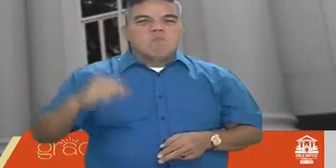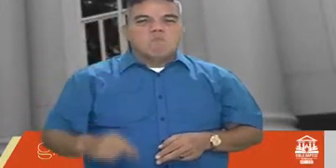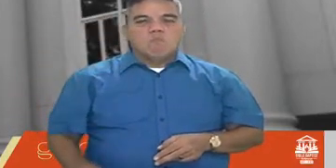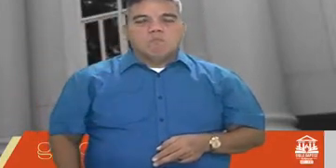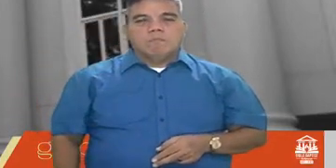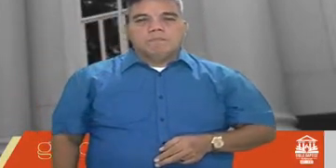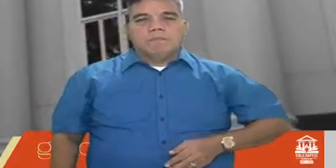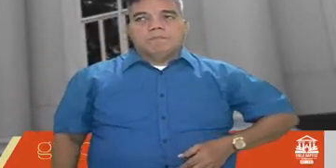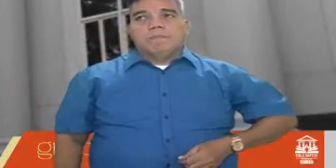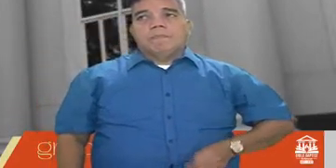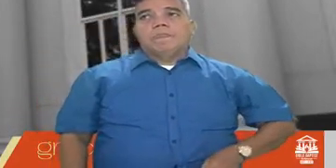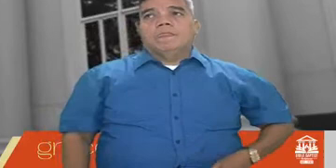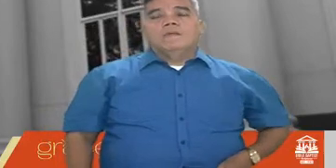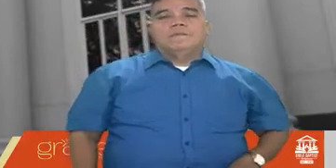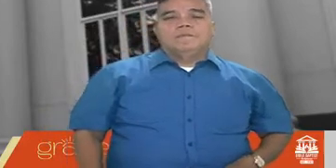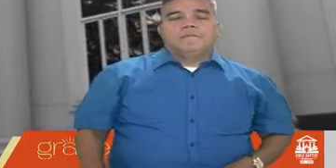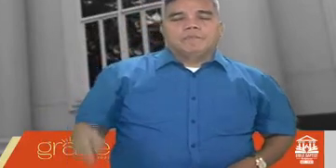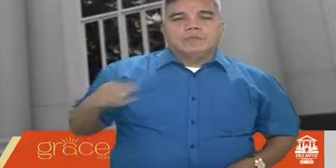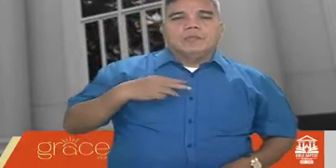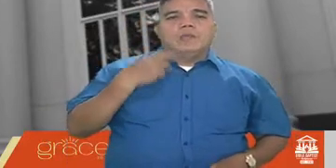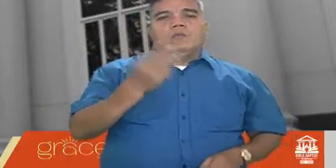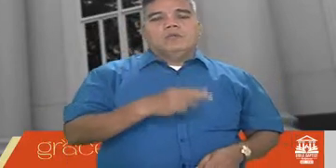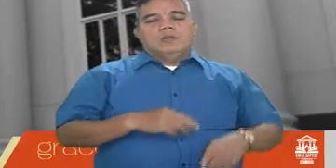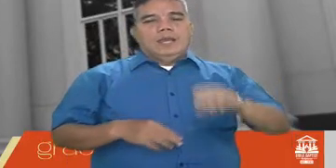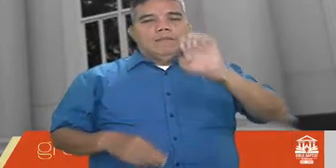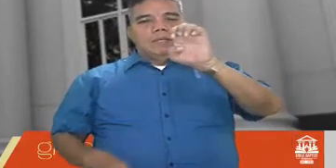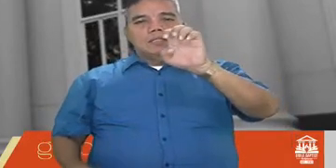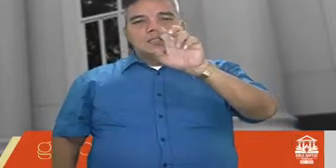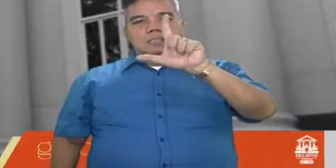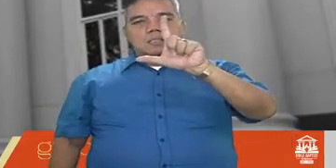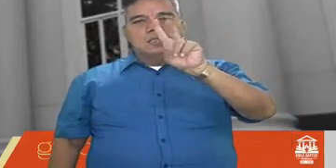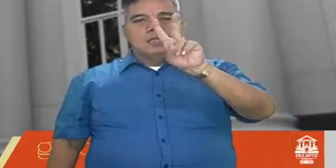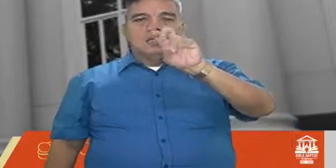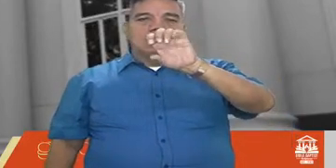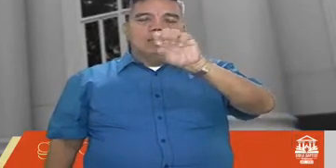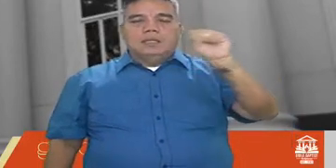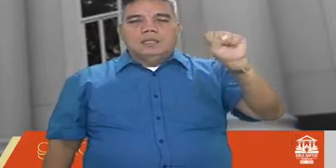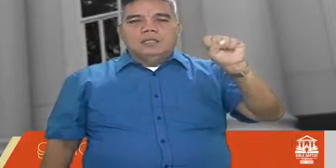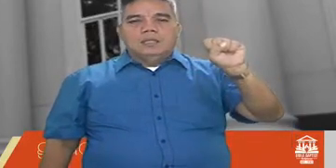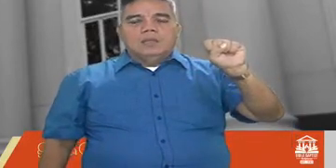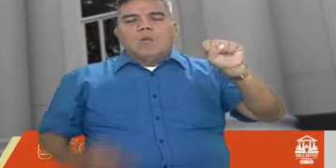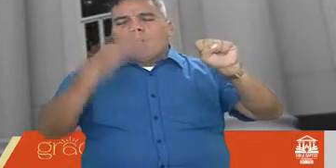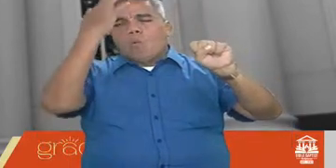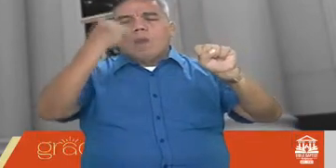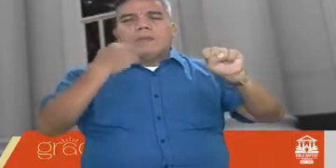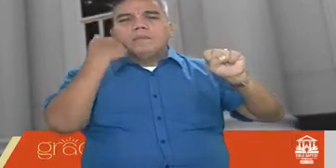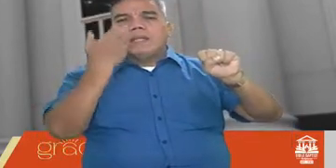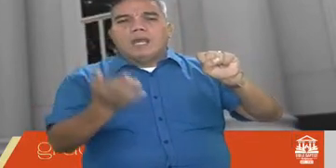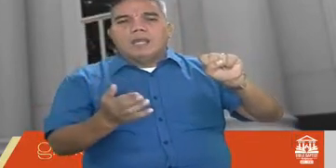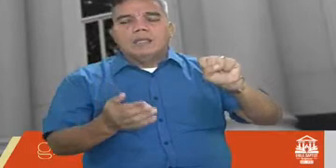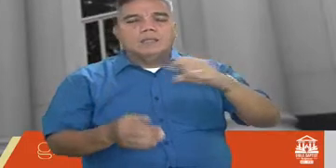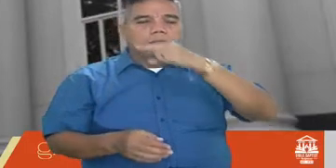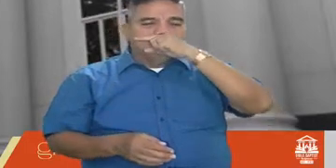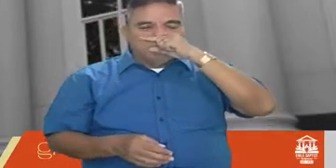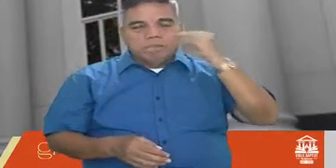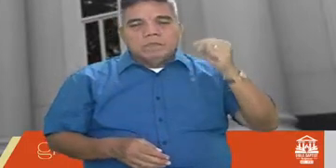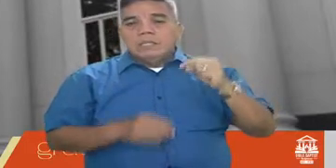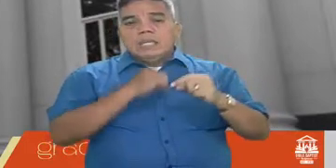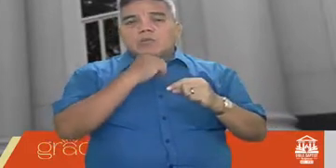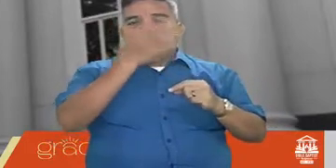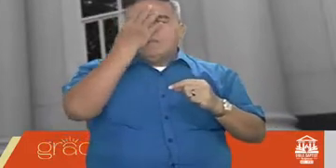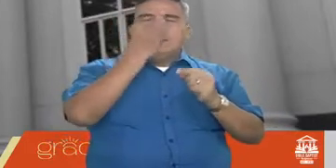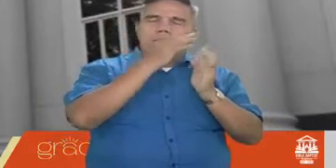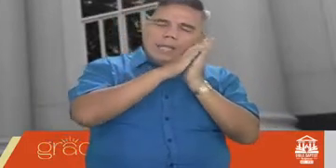I learned that Elvis Presley drugs ang hinungdan sa kamatayon kay di